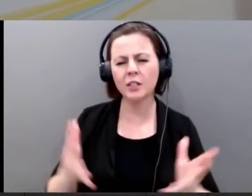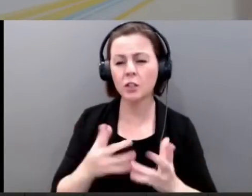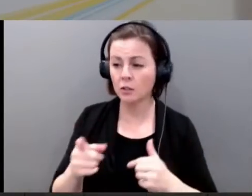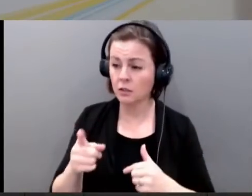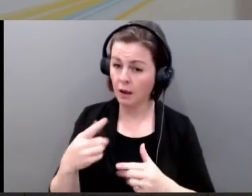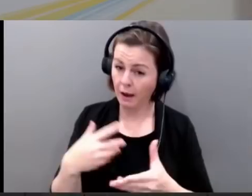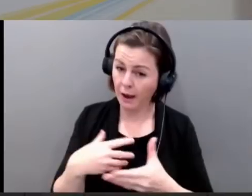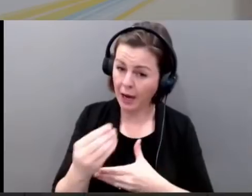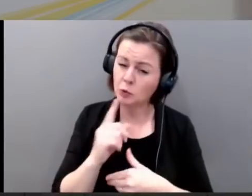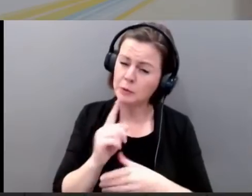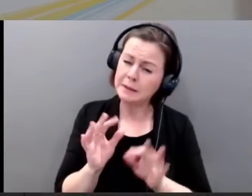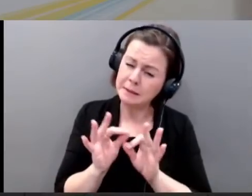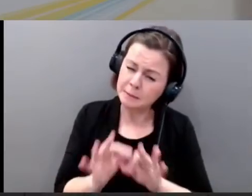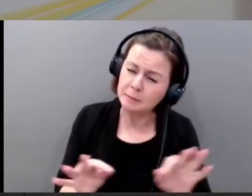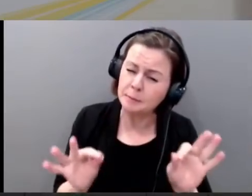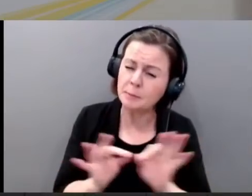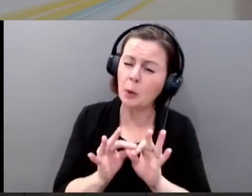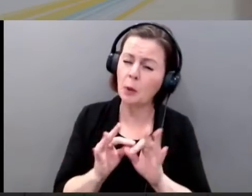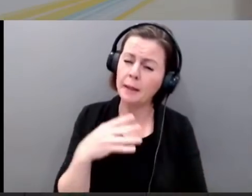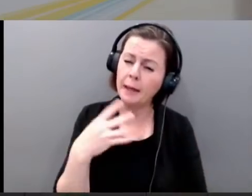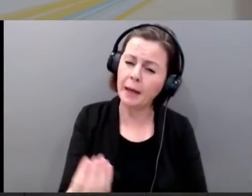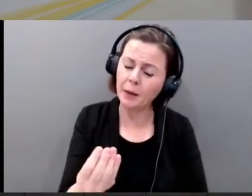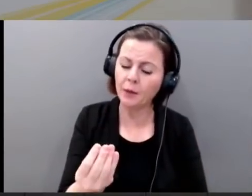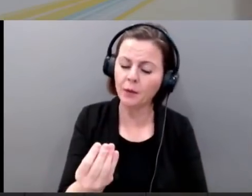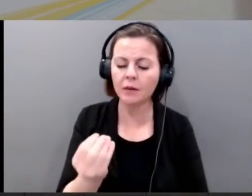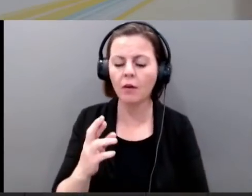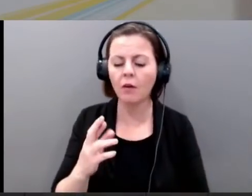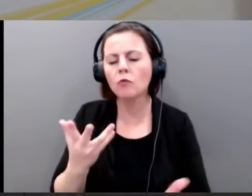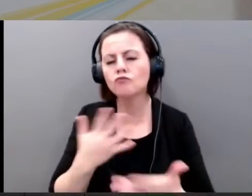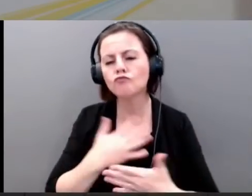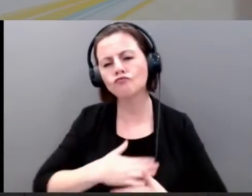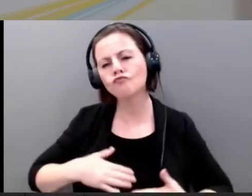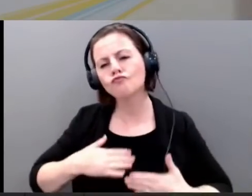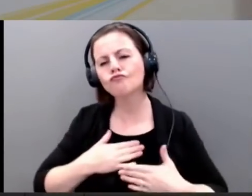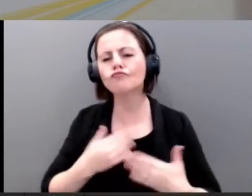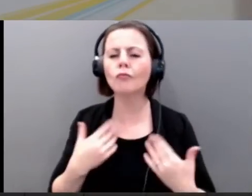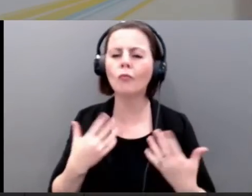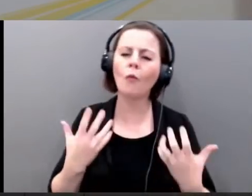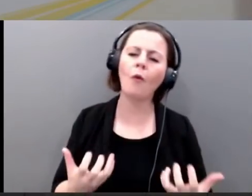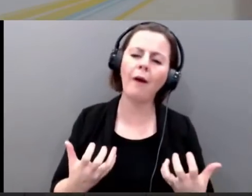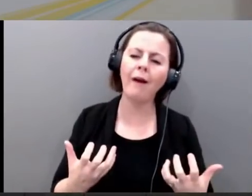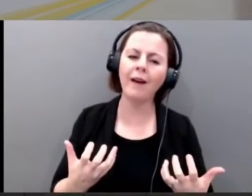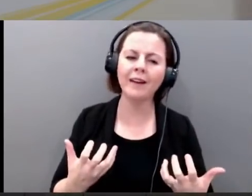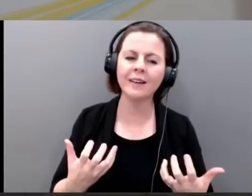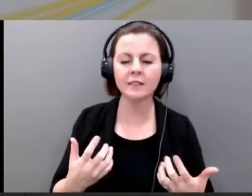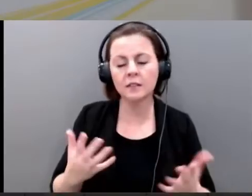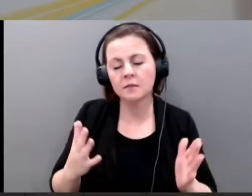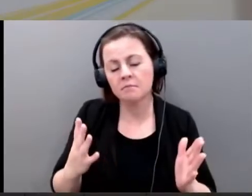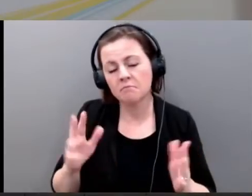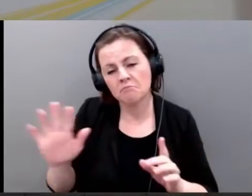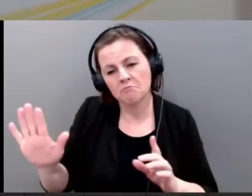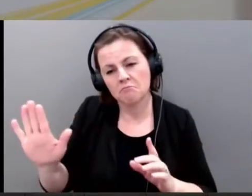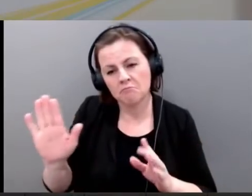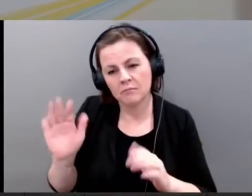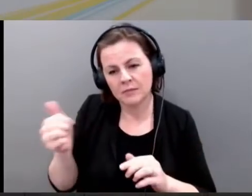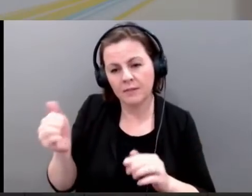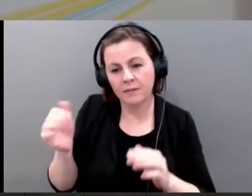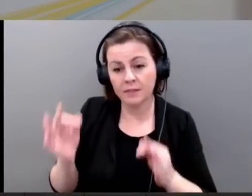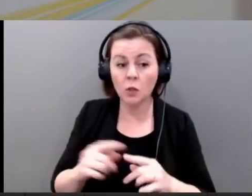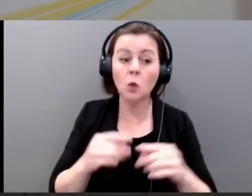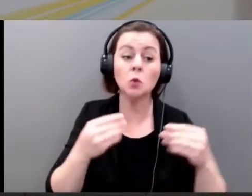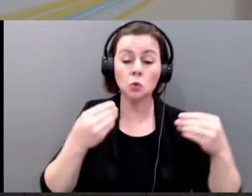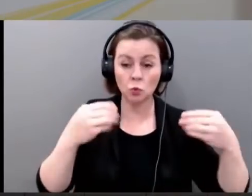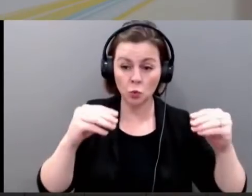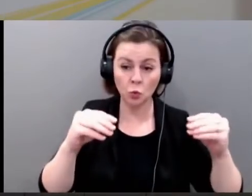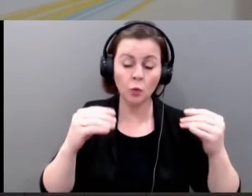make some of those their own decisions about what they think is essential. We're certainly, the stores are open at